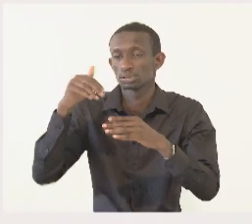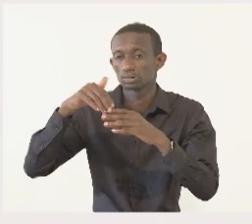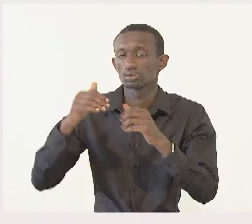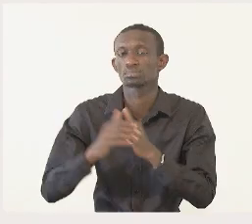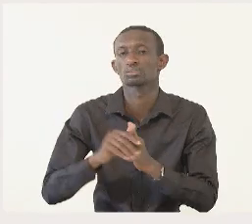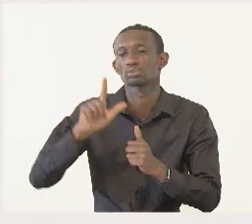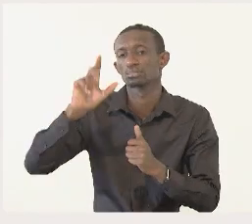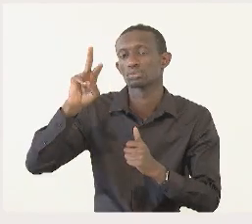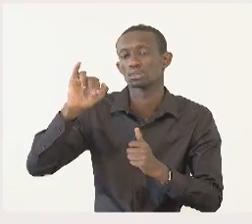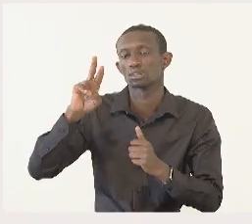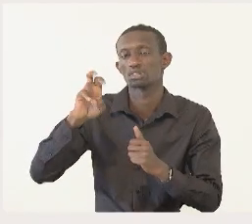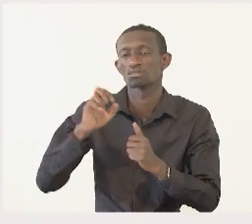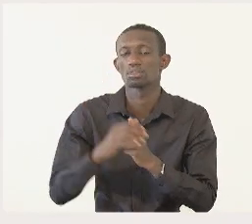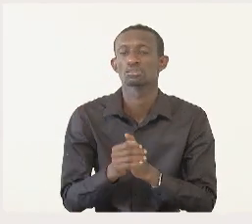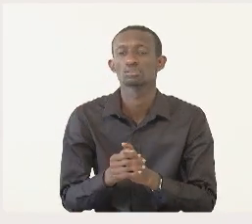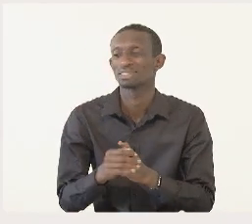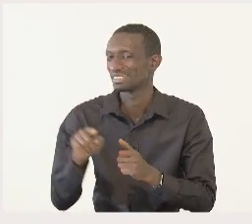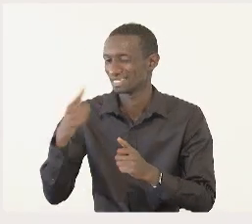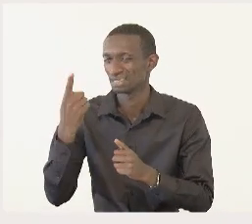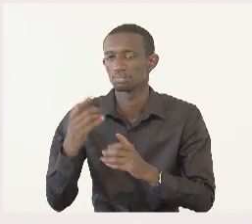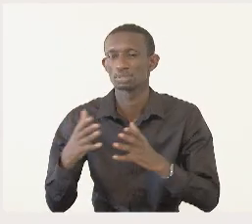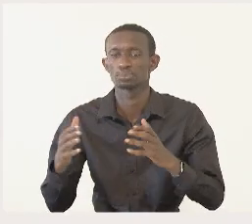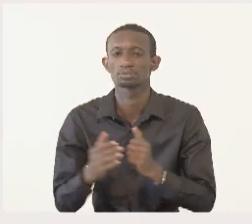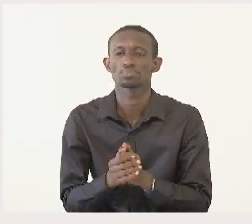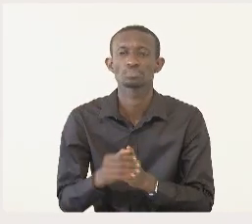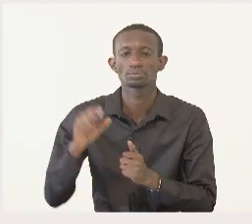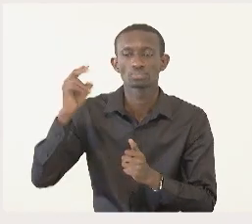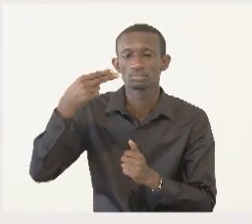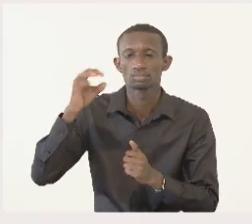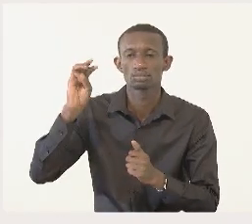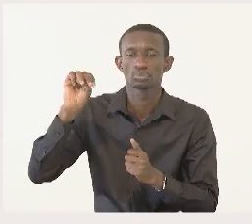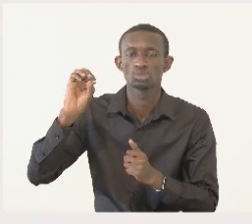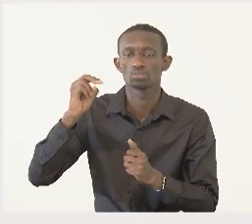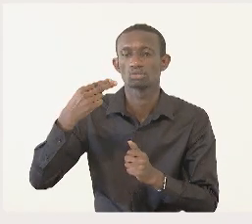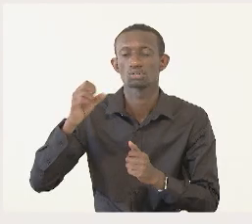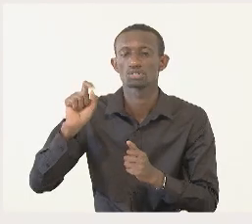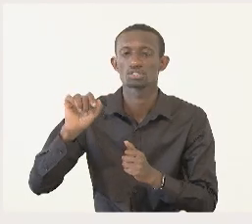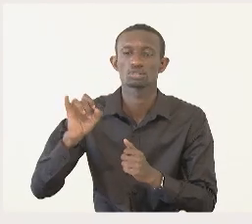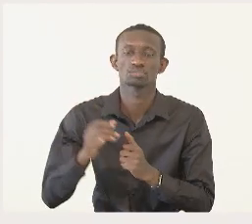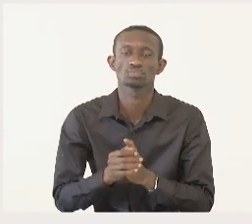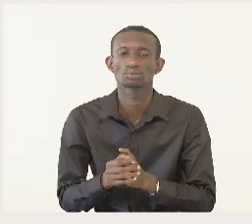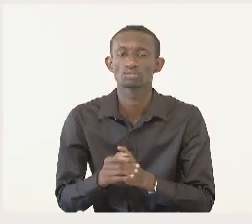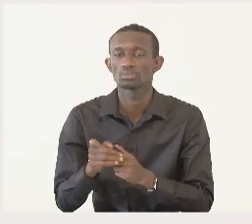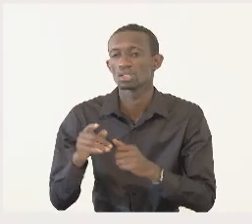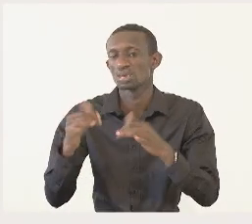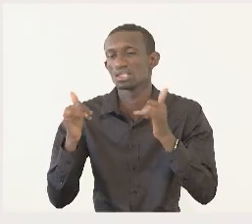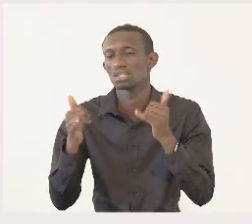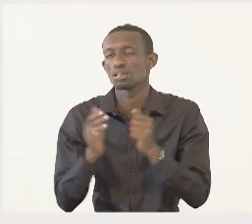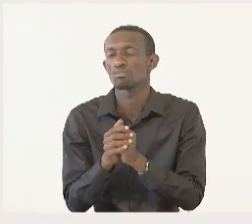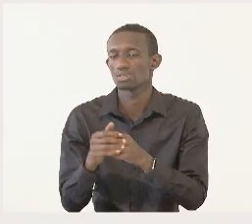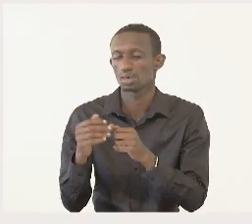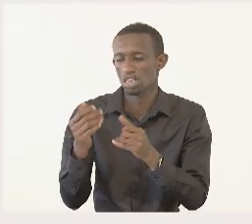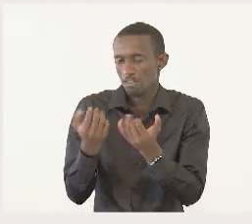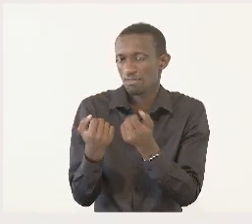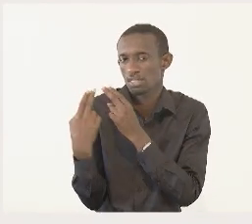the largest organ. Then externally, the skin is the largest one. So it plays the role of excretion.